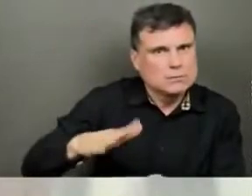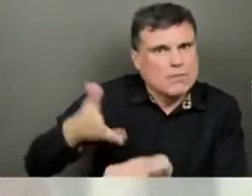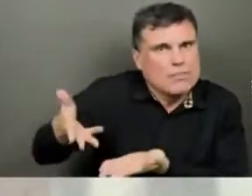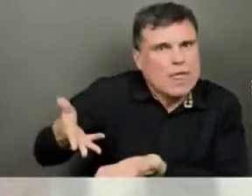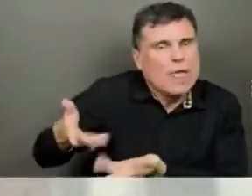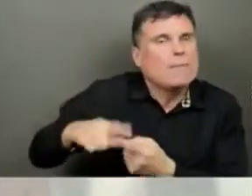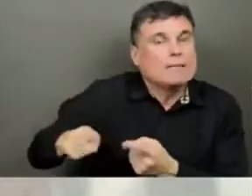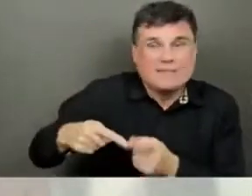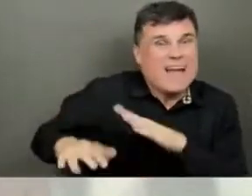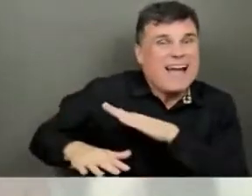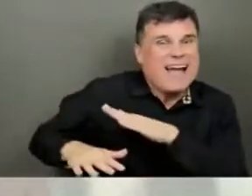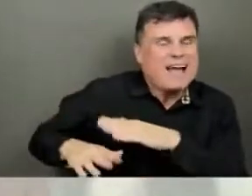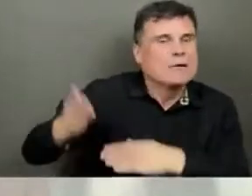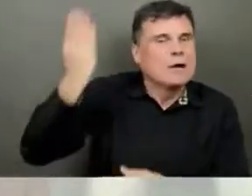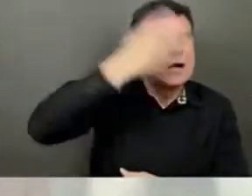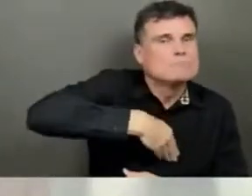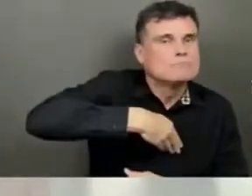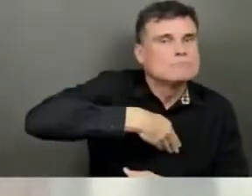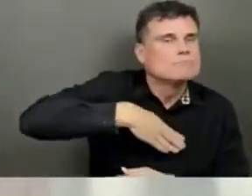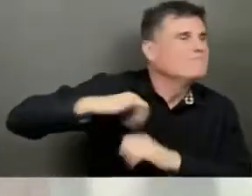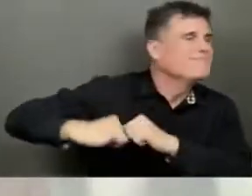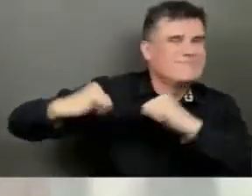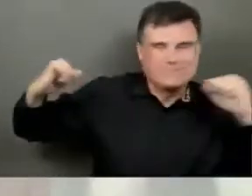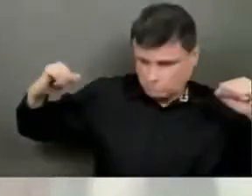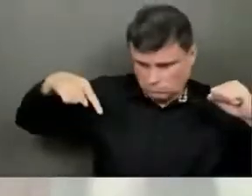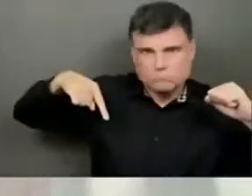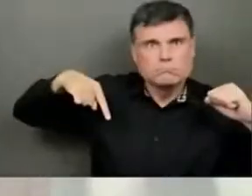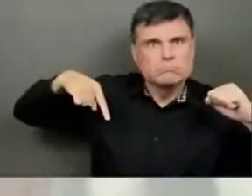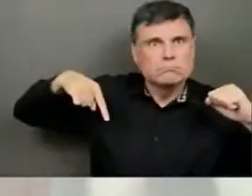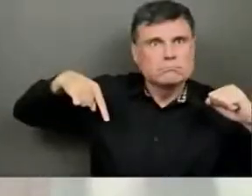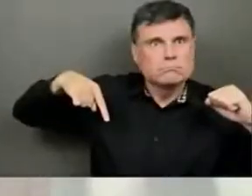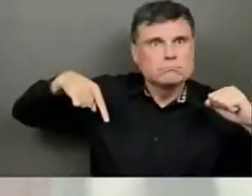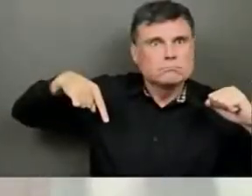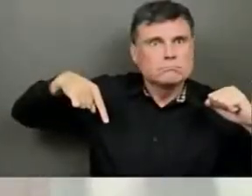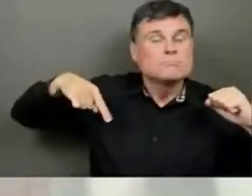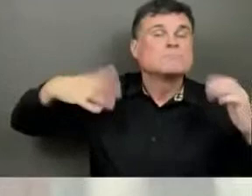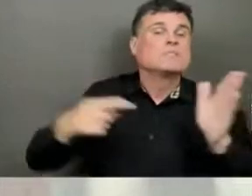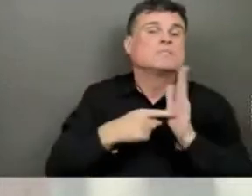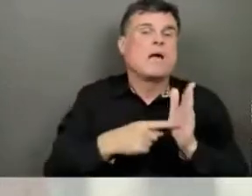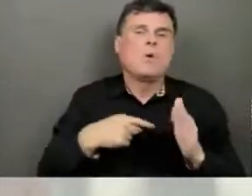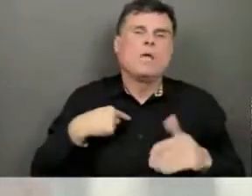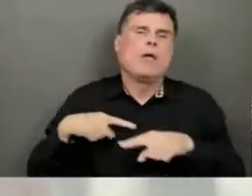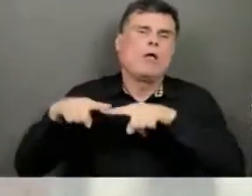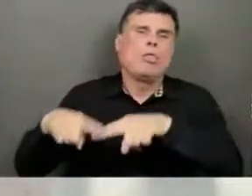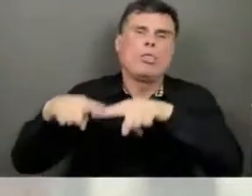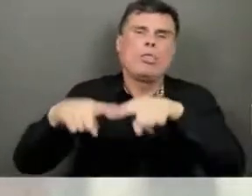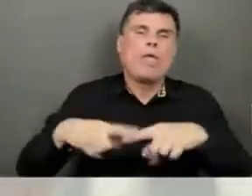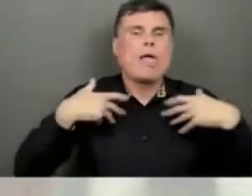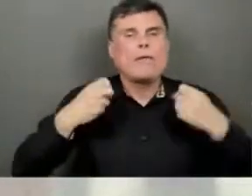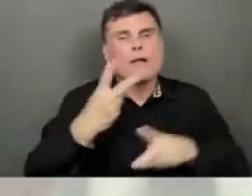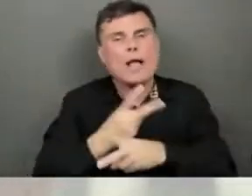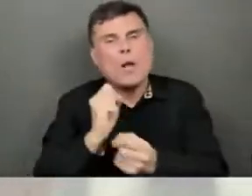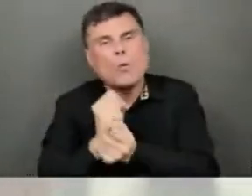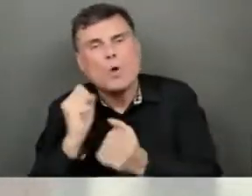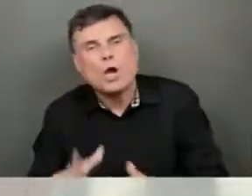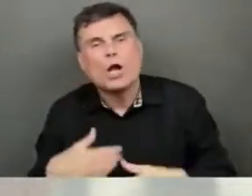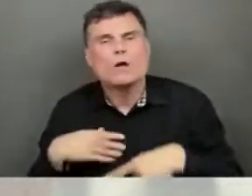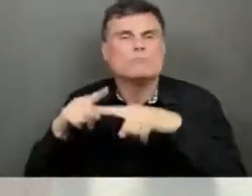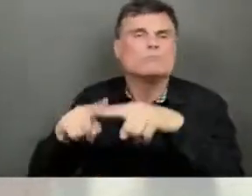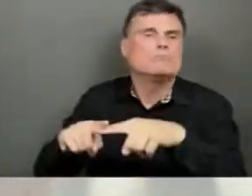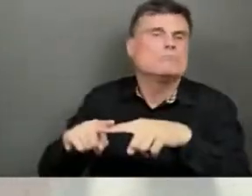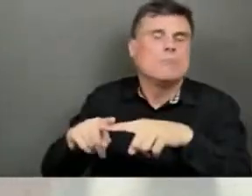we depend not only on healthcare workers, but on grocery store workers, on people who work in pharmacies, the people that pick up our